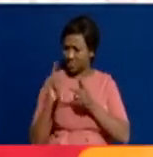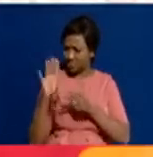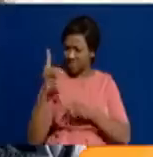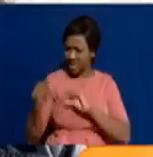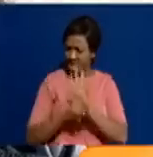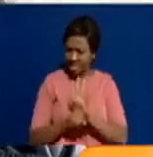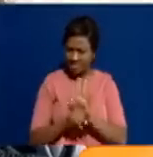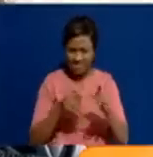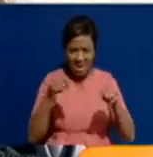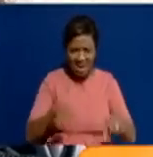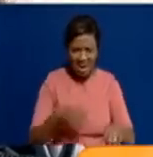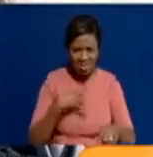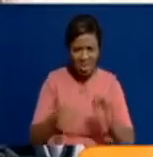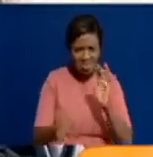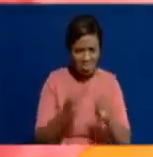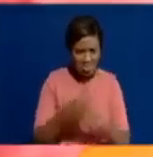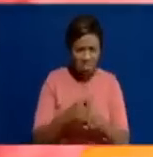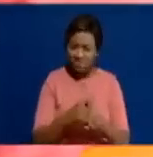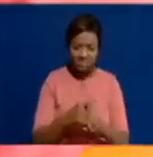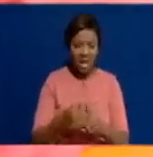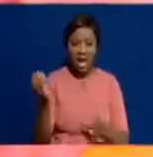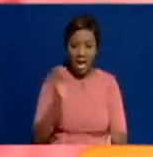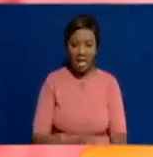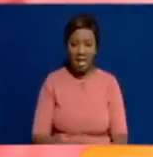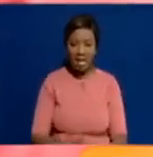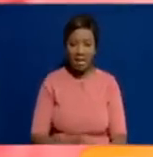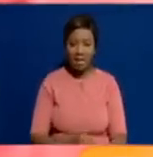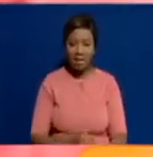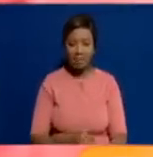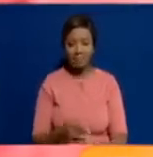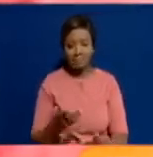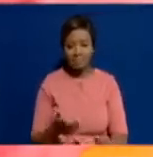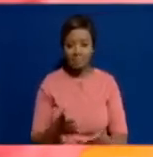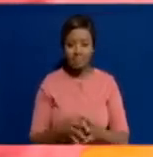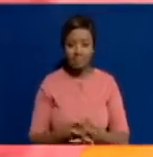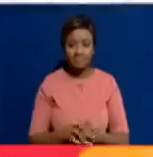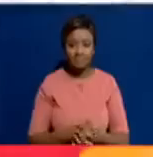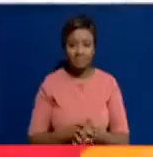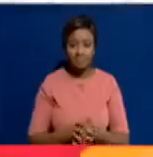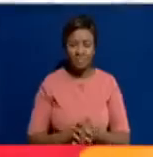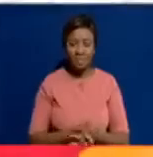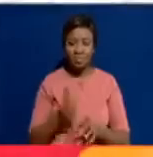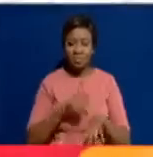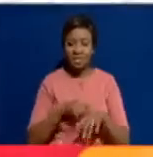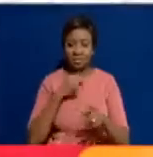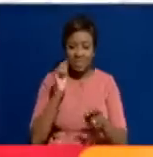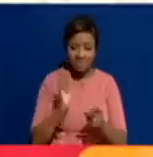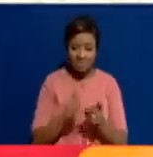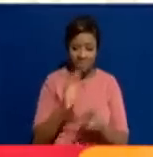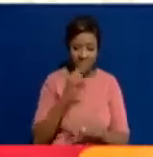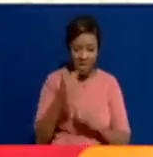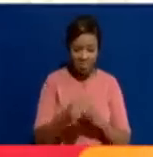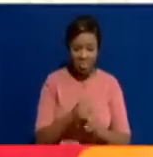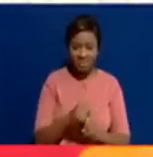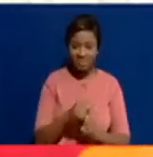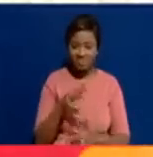negative. Do the test again. And then came the aftermath. When I tested positive and I was like, I was in so